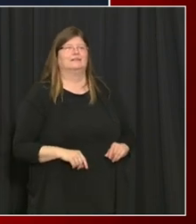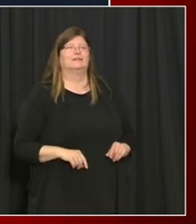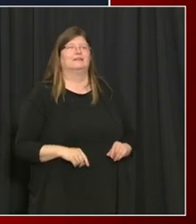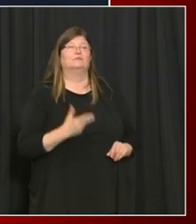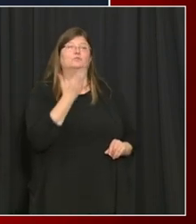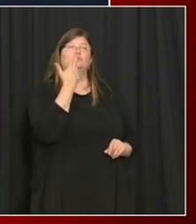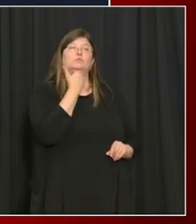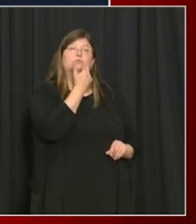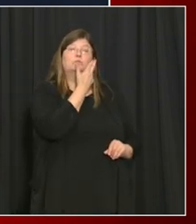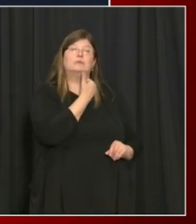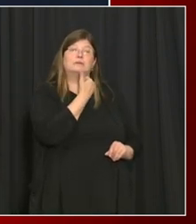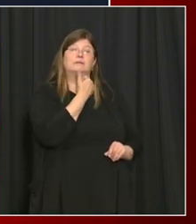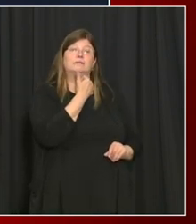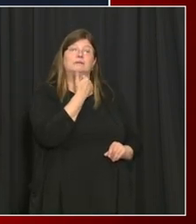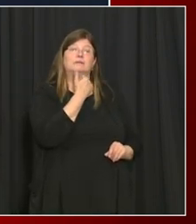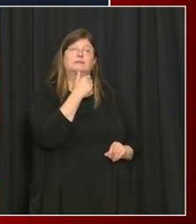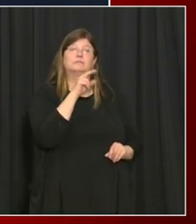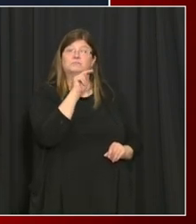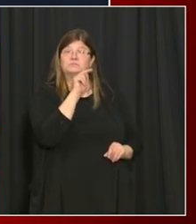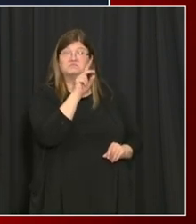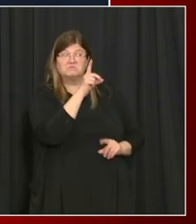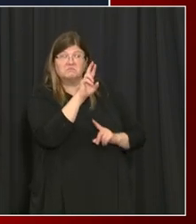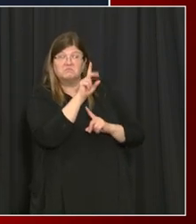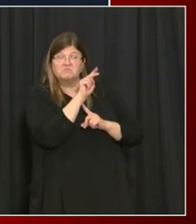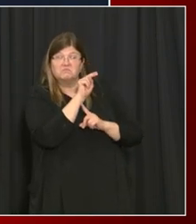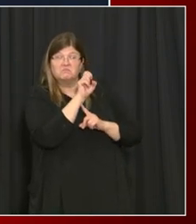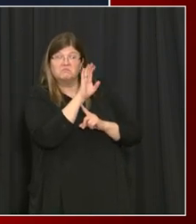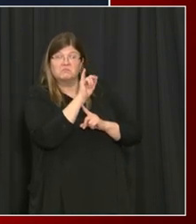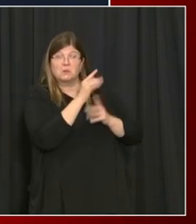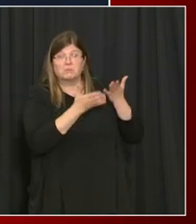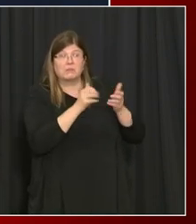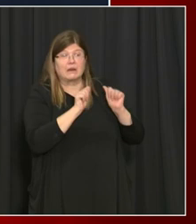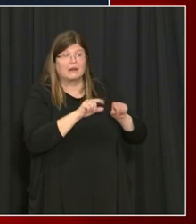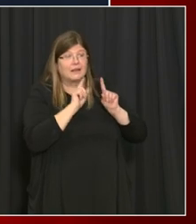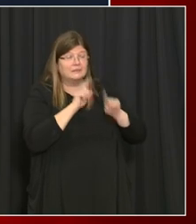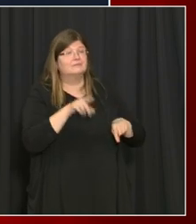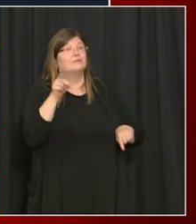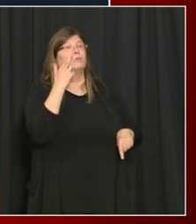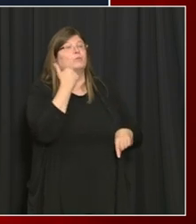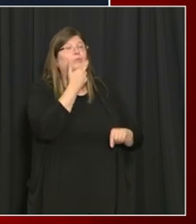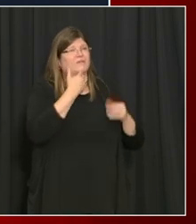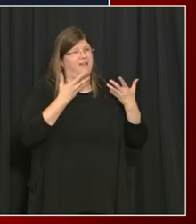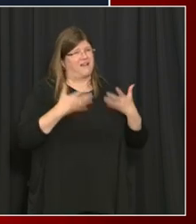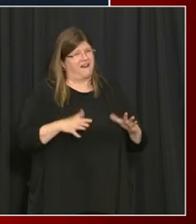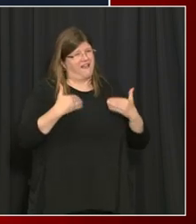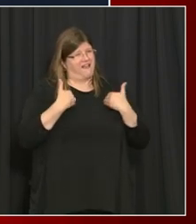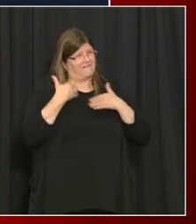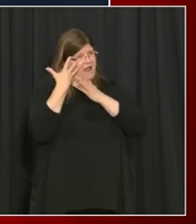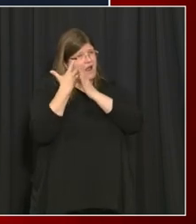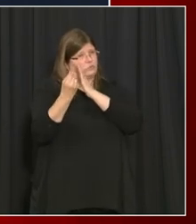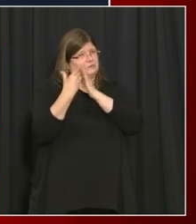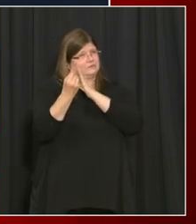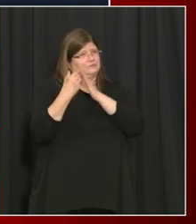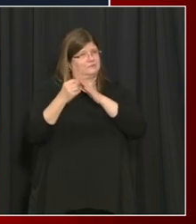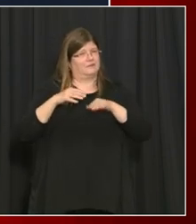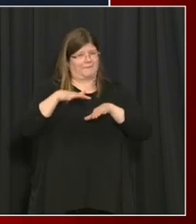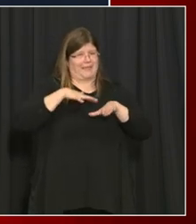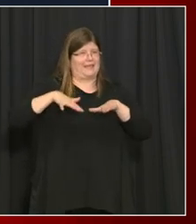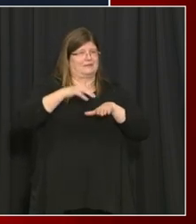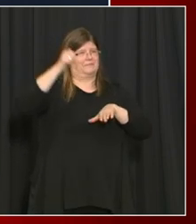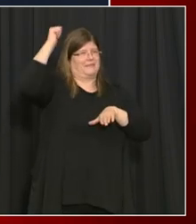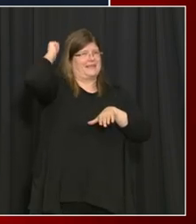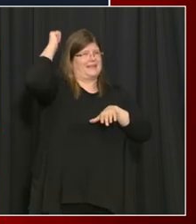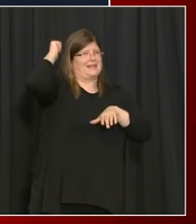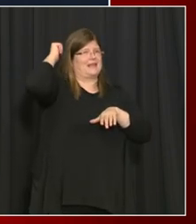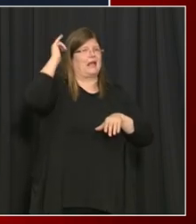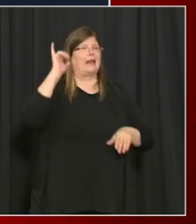Maybe Dr. Nesbitt would answer this. For the restaurants that already have outside dining space in the back, like